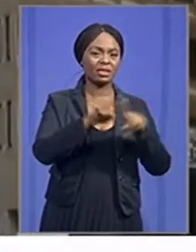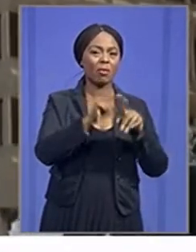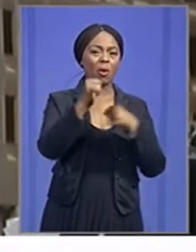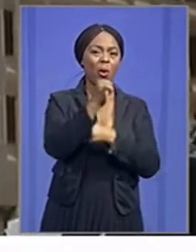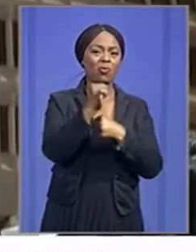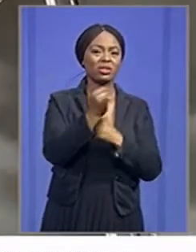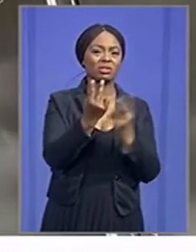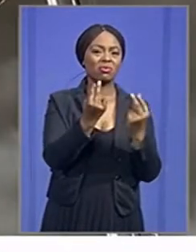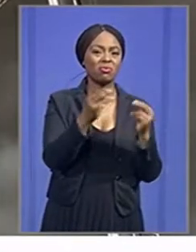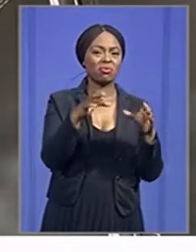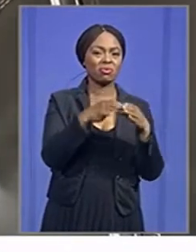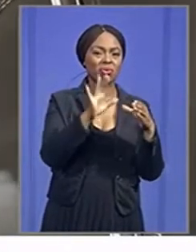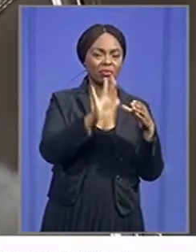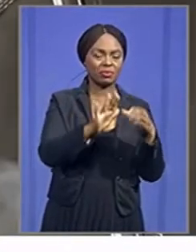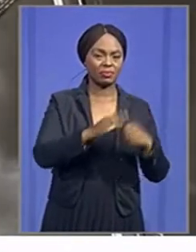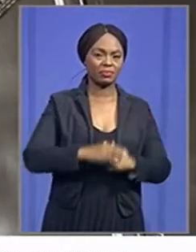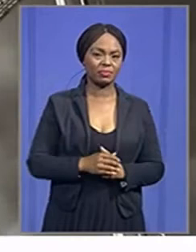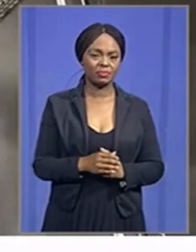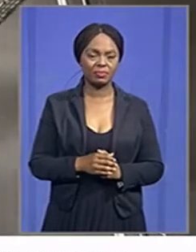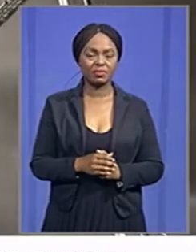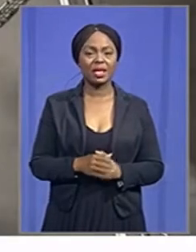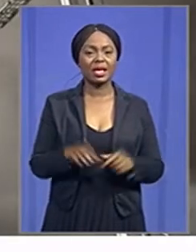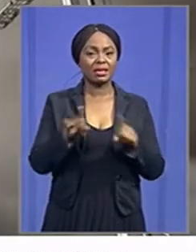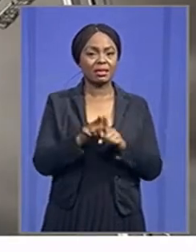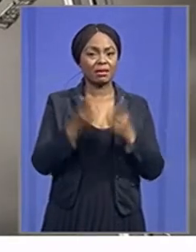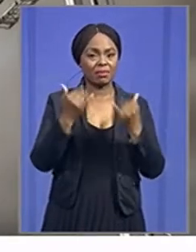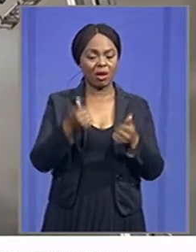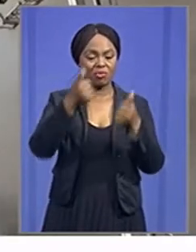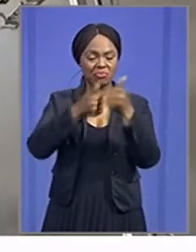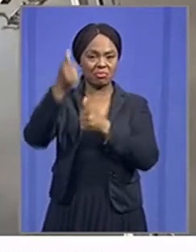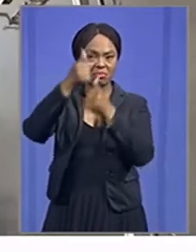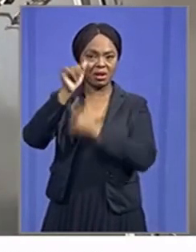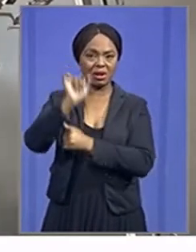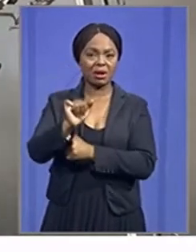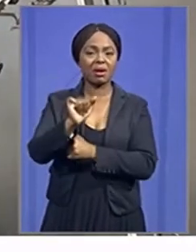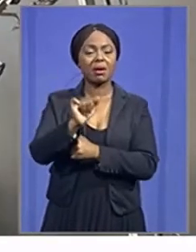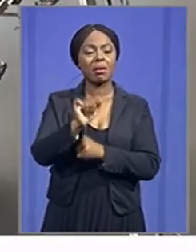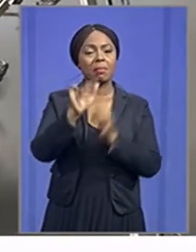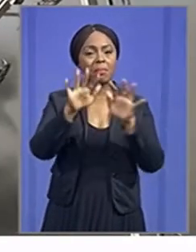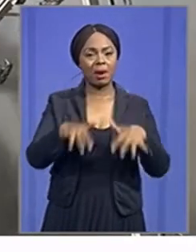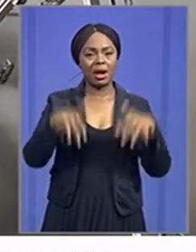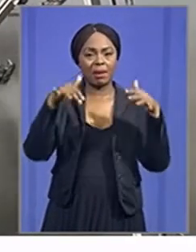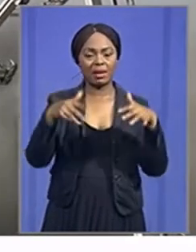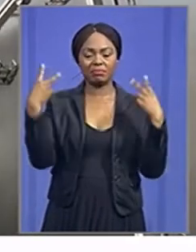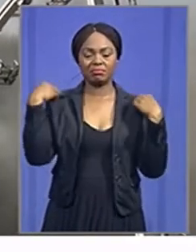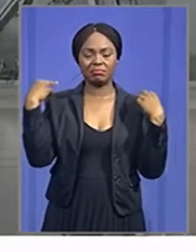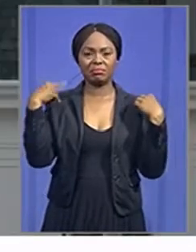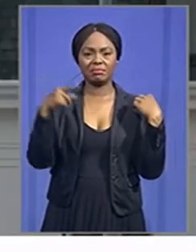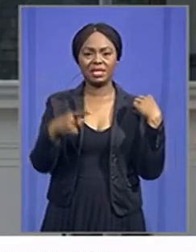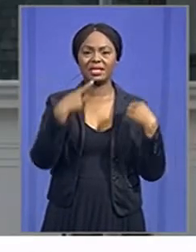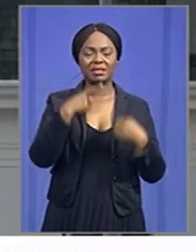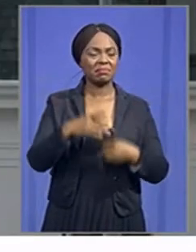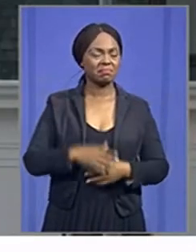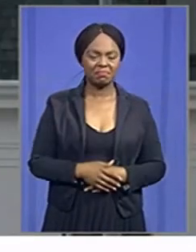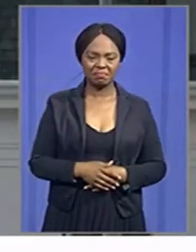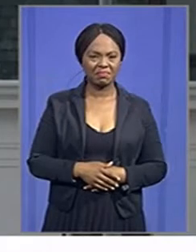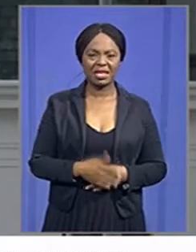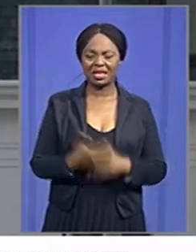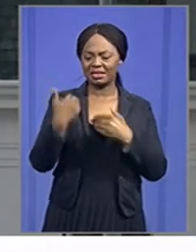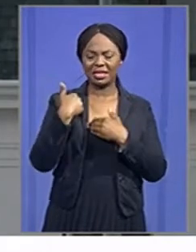bohlokwa tša lekgotlatheramolao. Bahlankedi ba palamente ba latofatšwa ka go se matlafatše maemo a tšhireletšo.